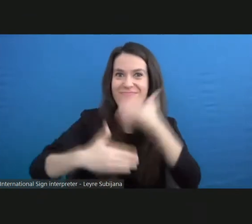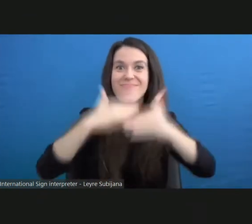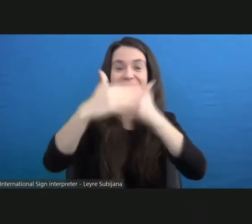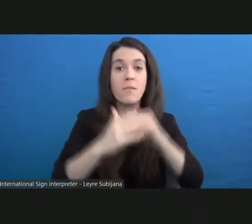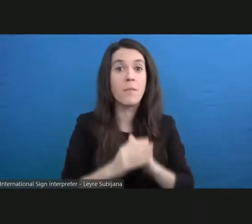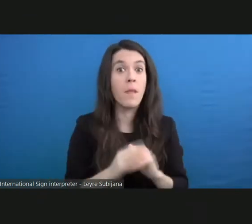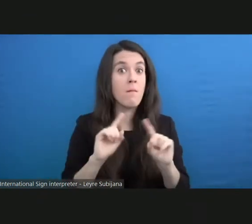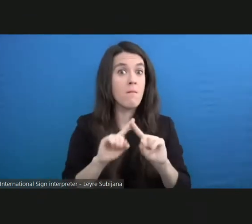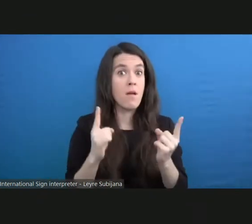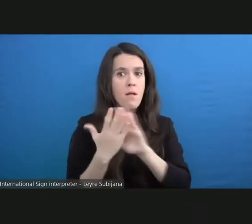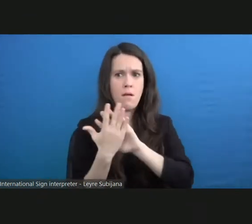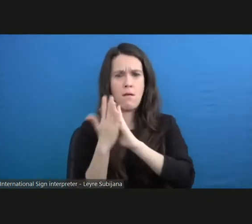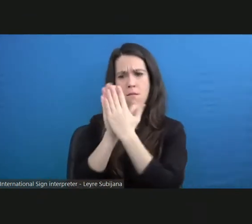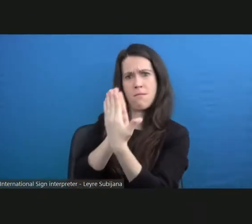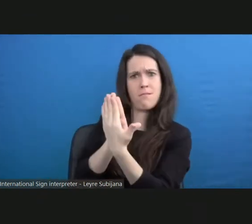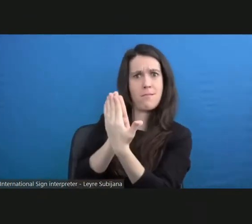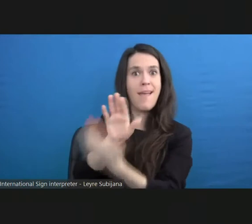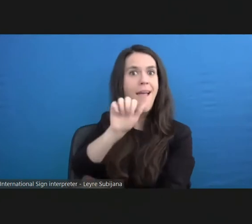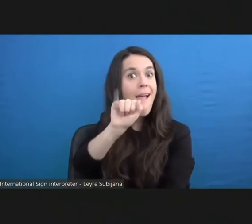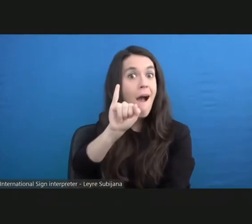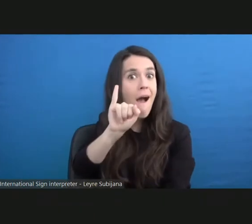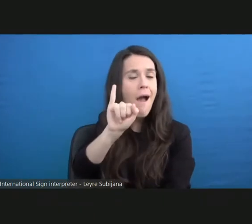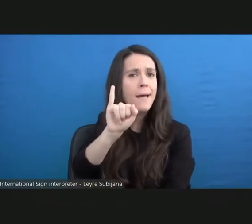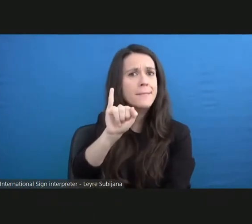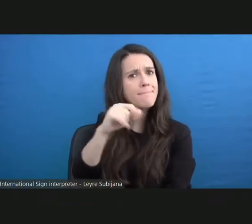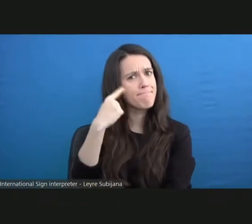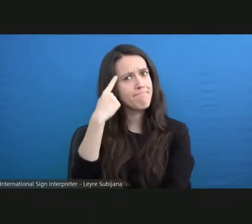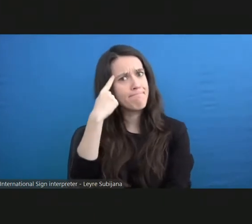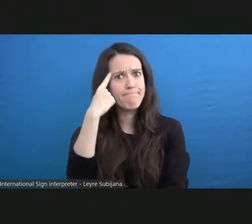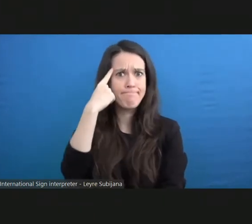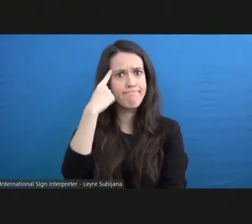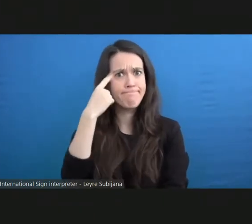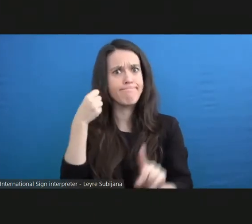artificial intelligence from a slightly different angle.